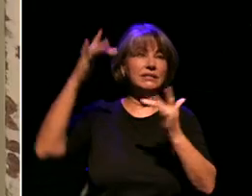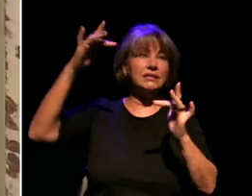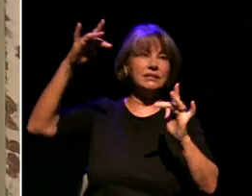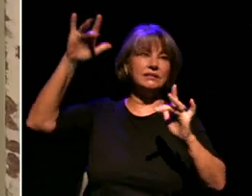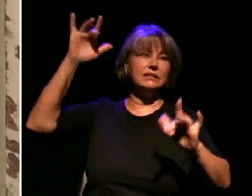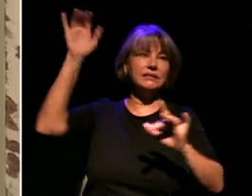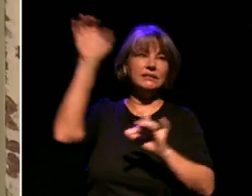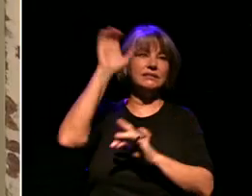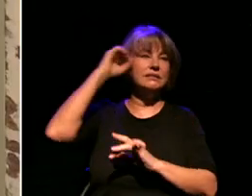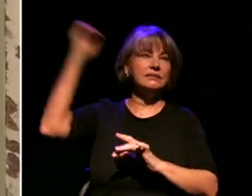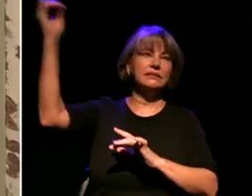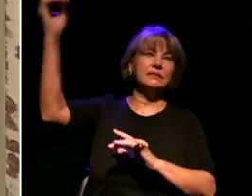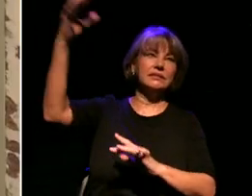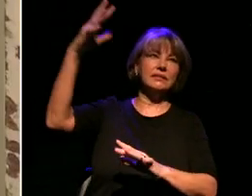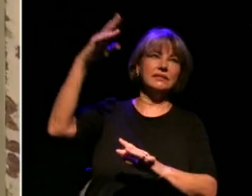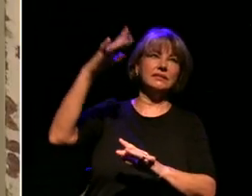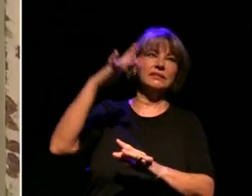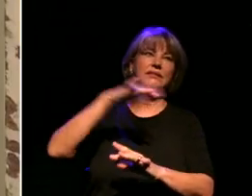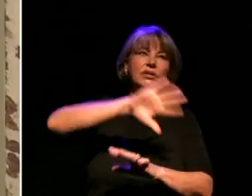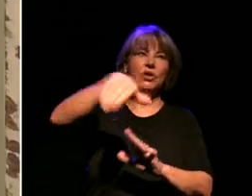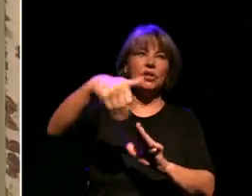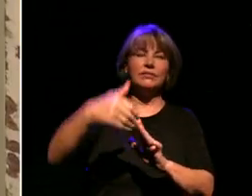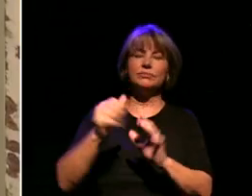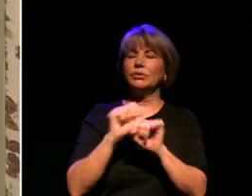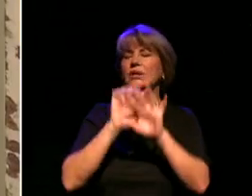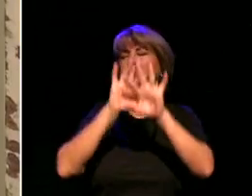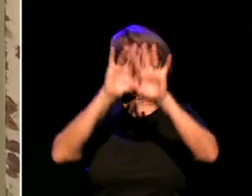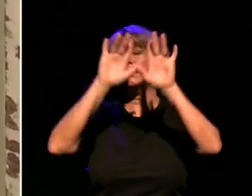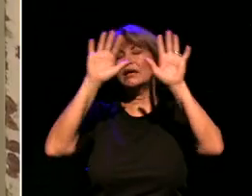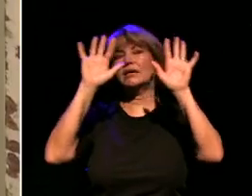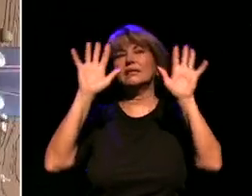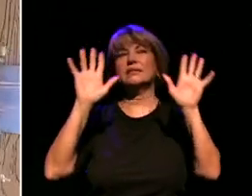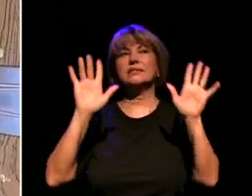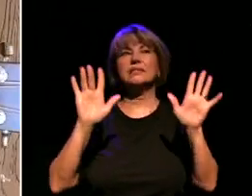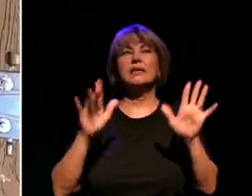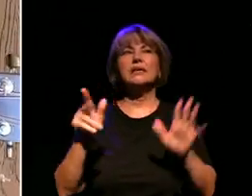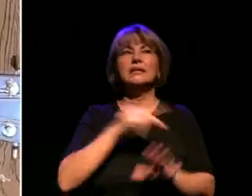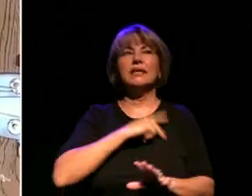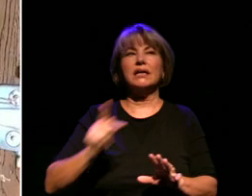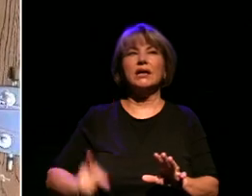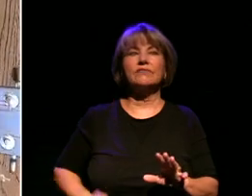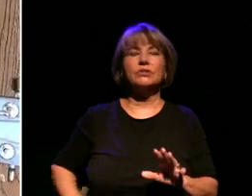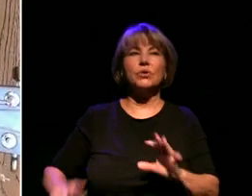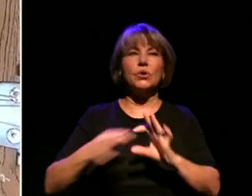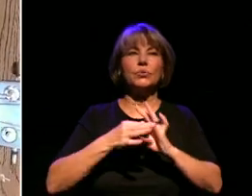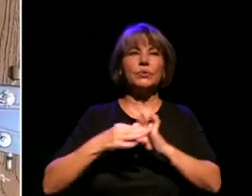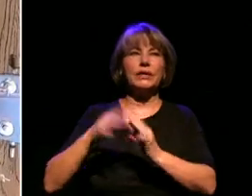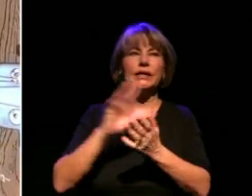Shines like the sun, all love is brilliant, the King.